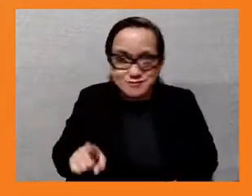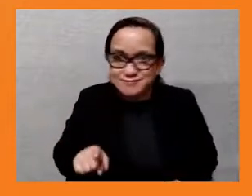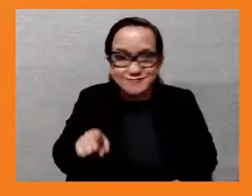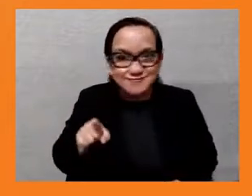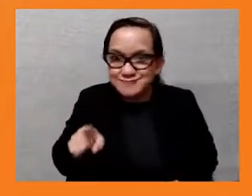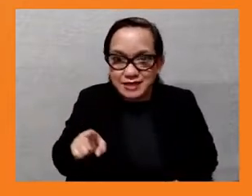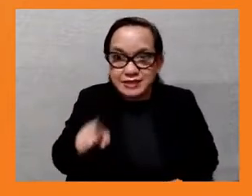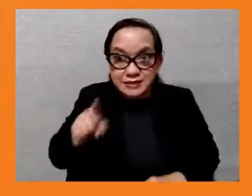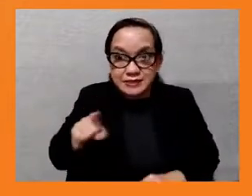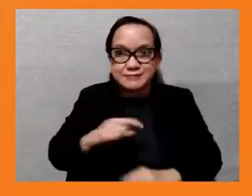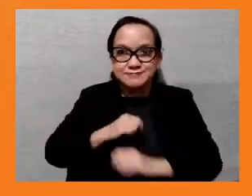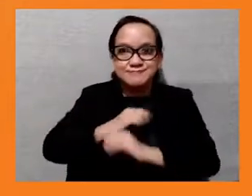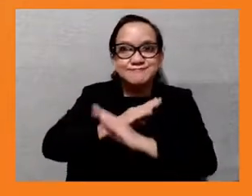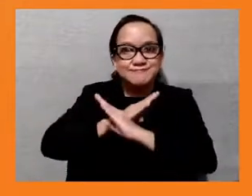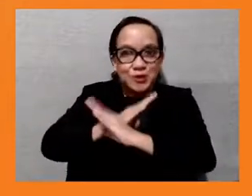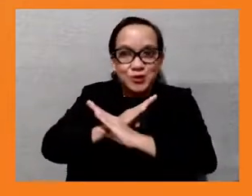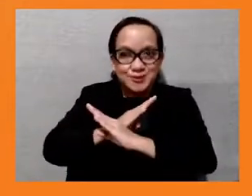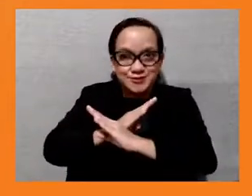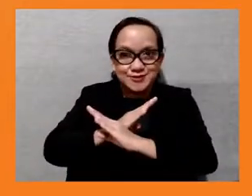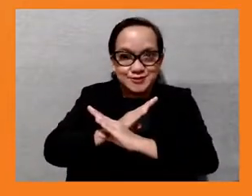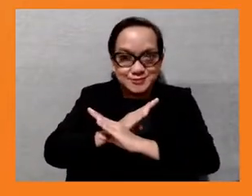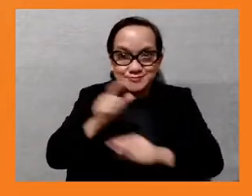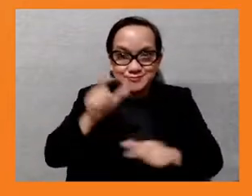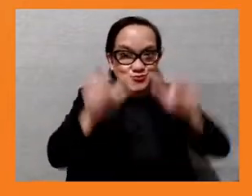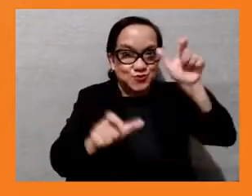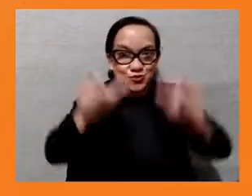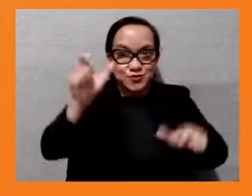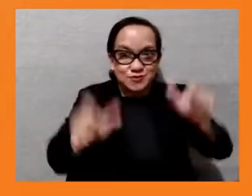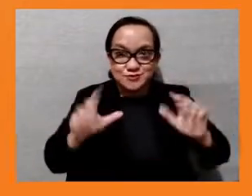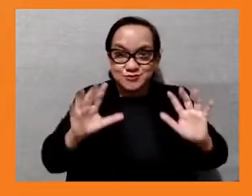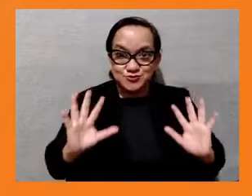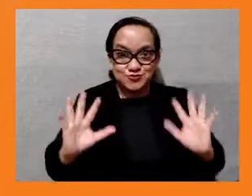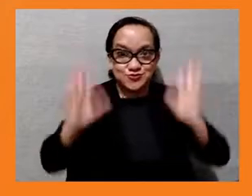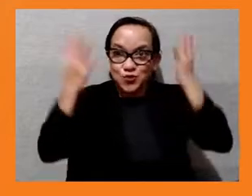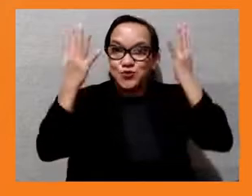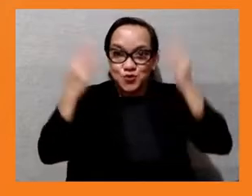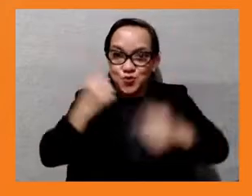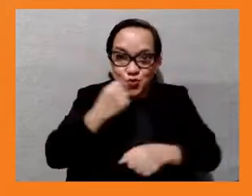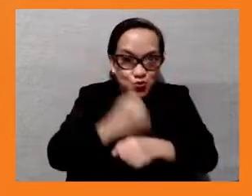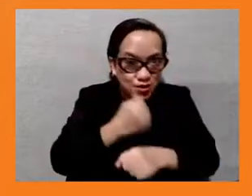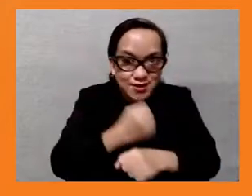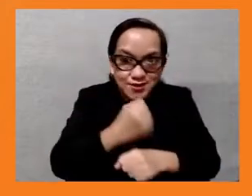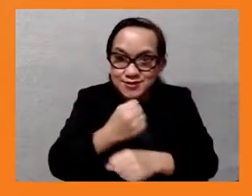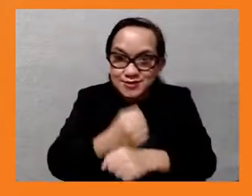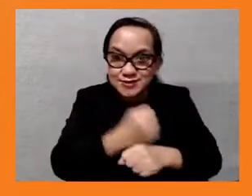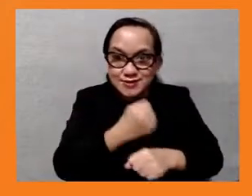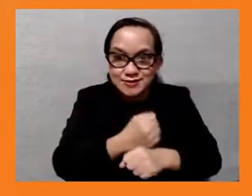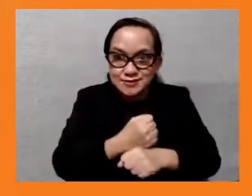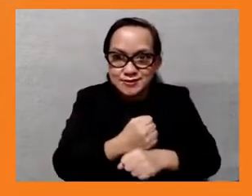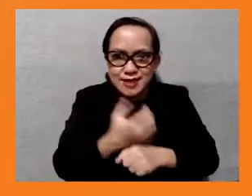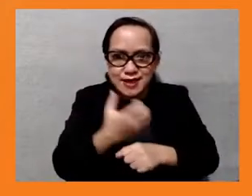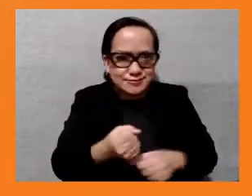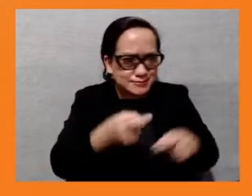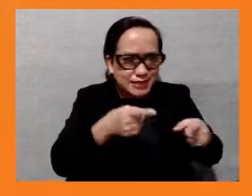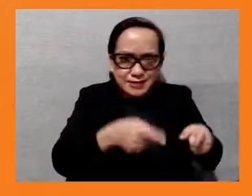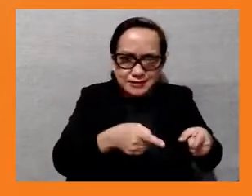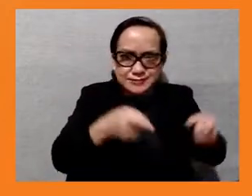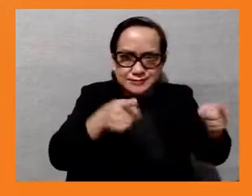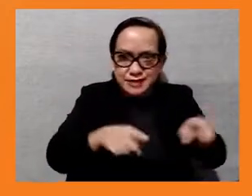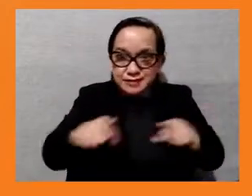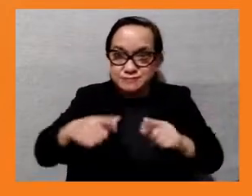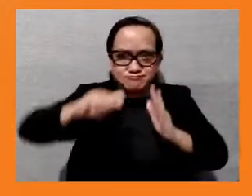will be including, as a starting point, provisions on the assessment and management of greenhouse gas emissions